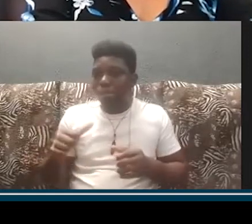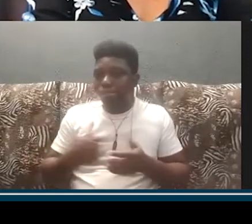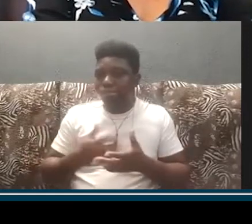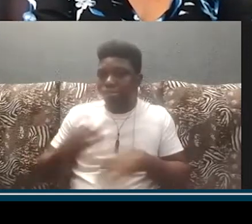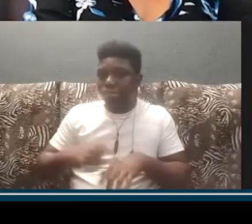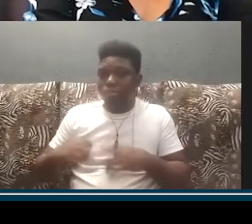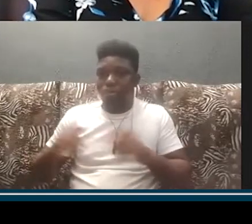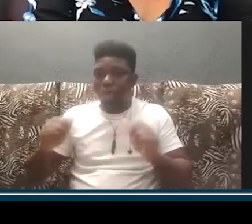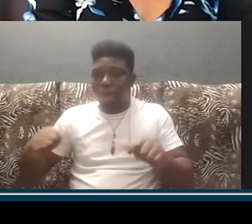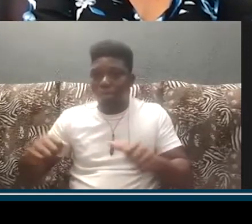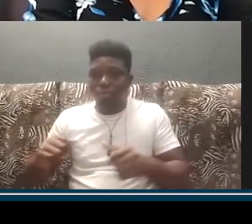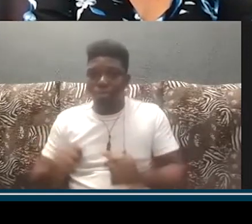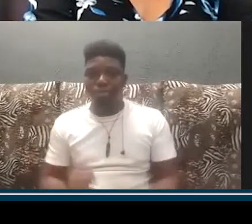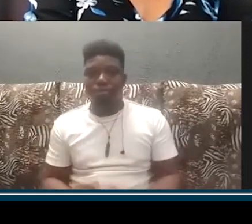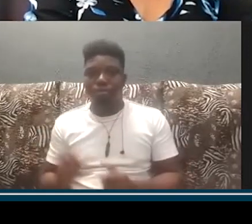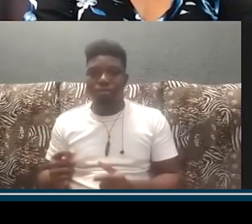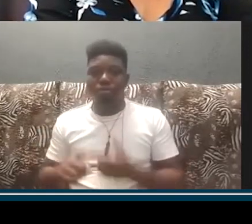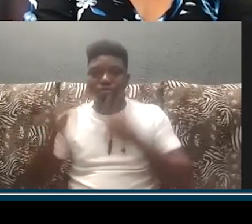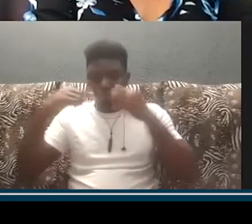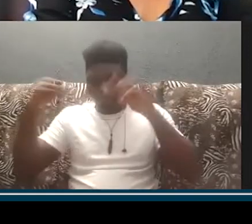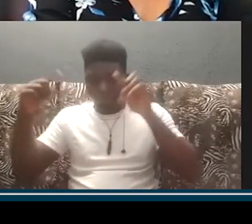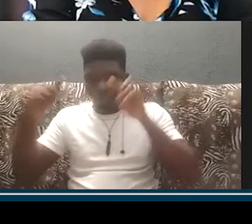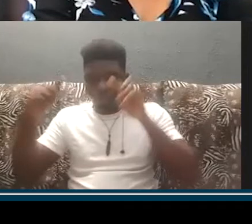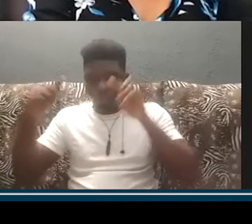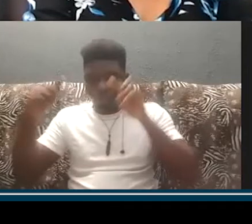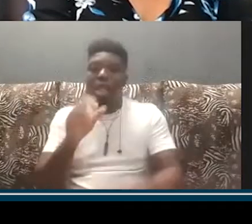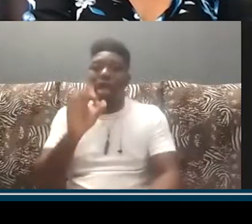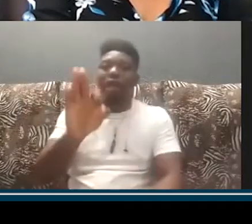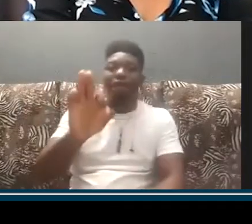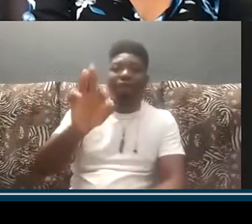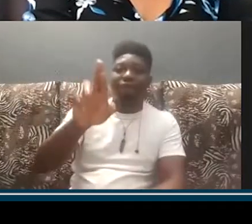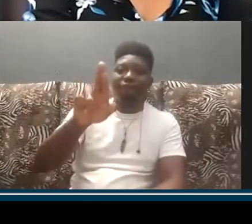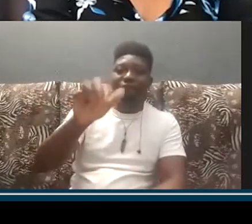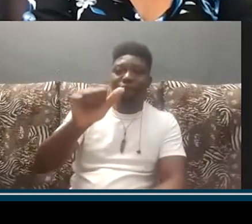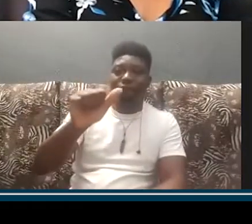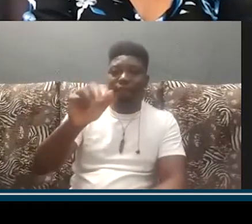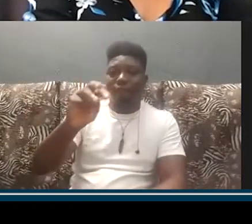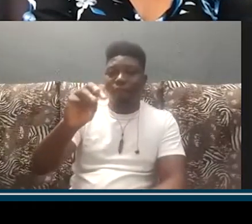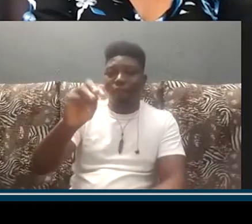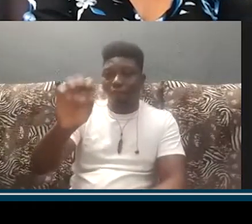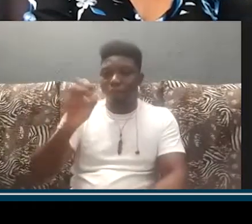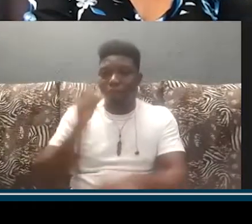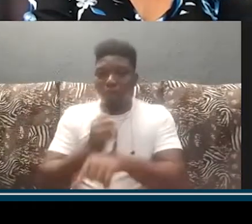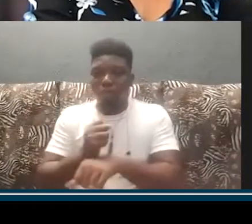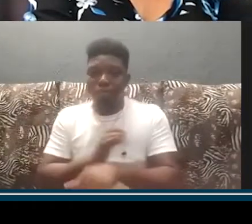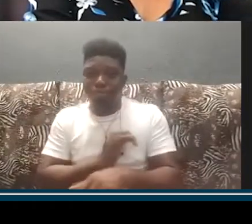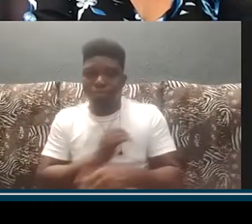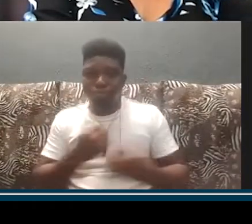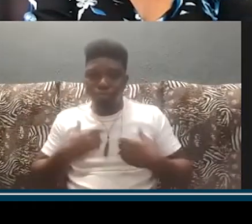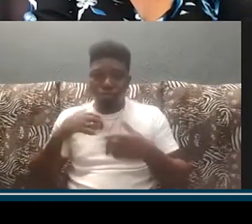framework. I have the tools that I need. I have access to the support that I